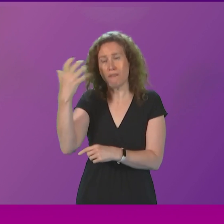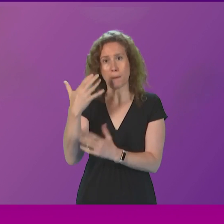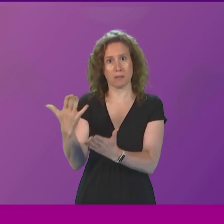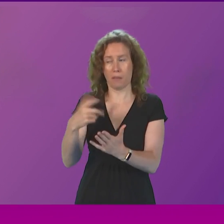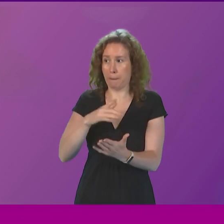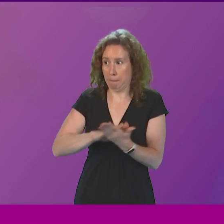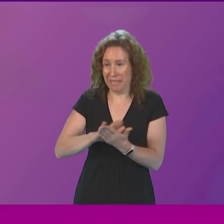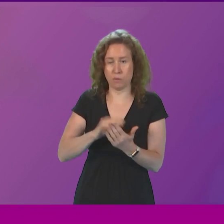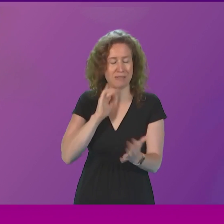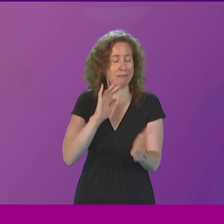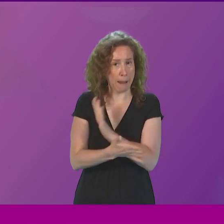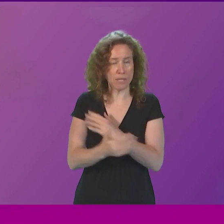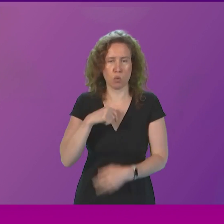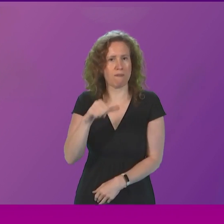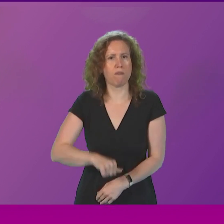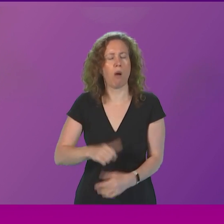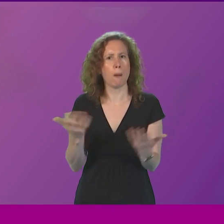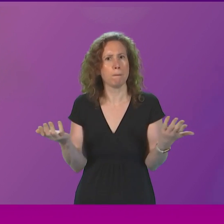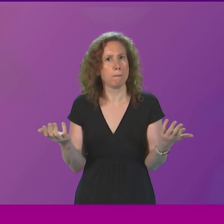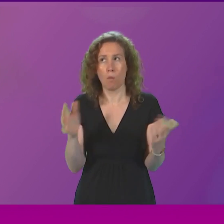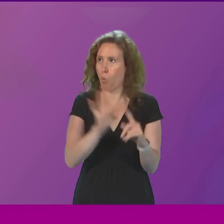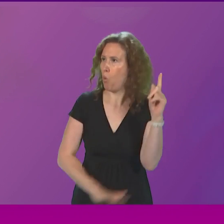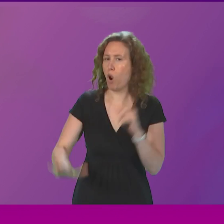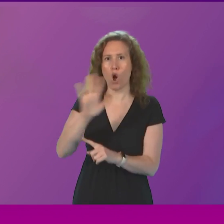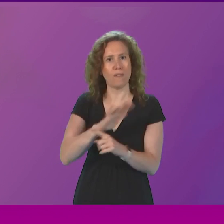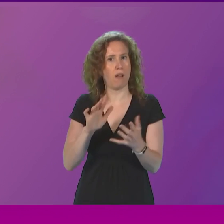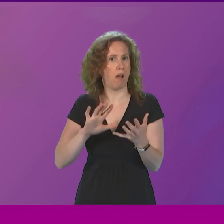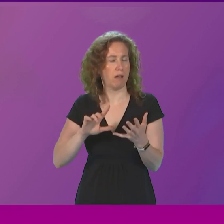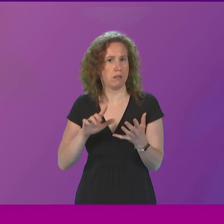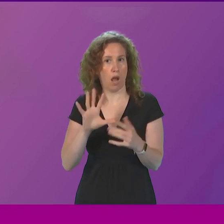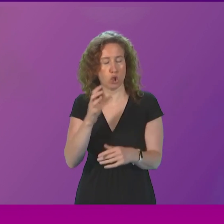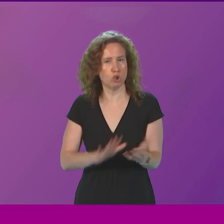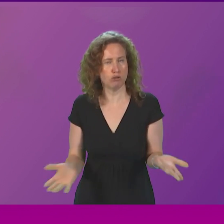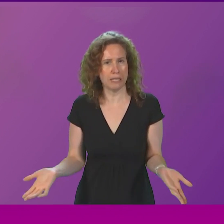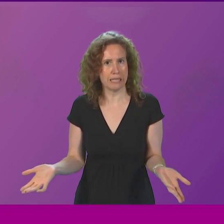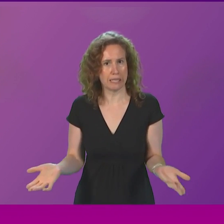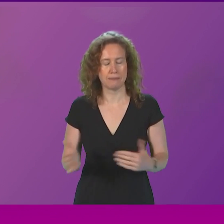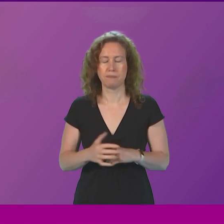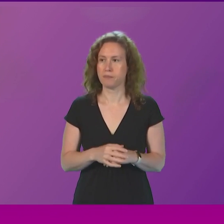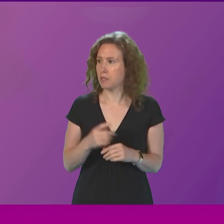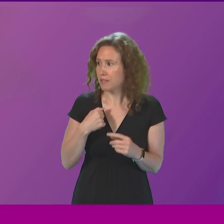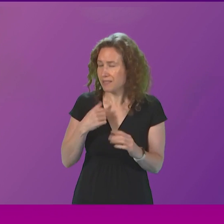has caused such damage to our farmers up and down this country.